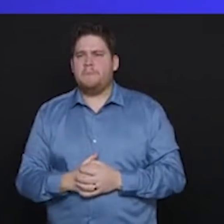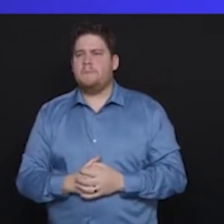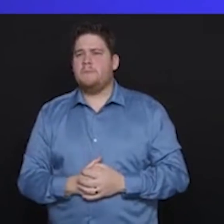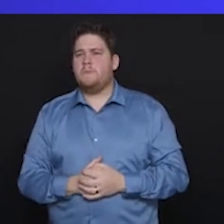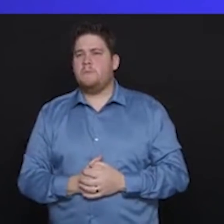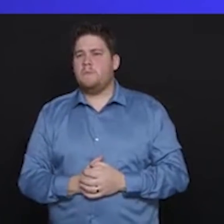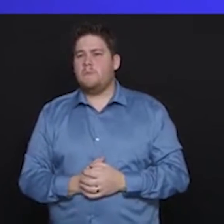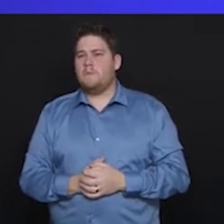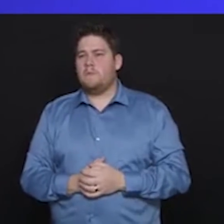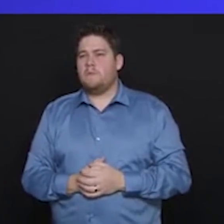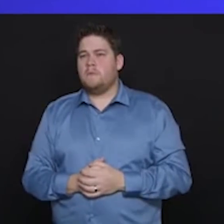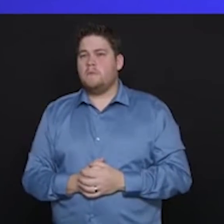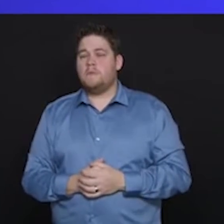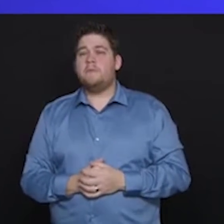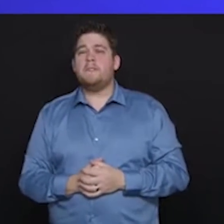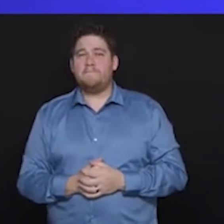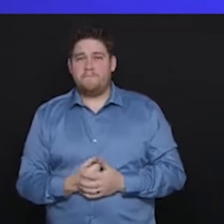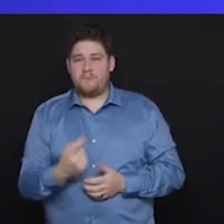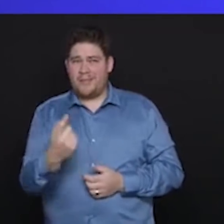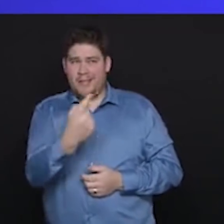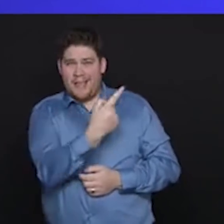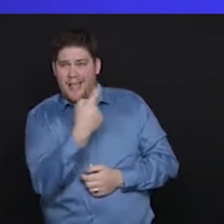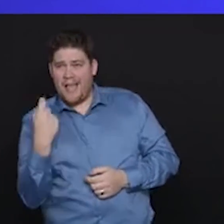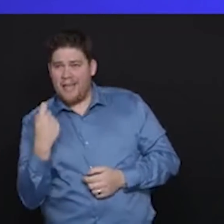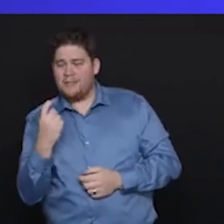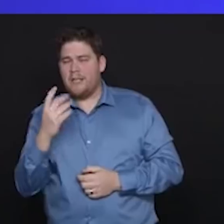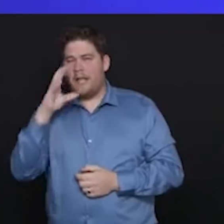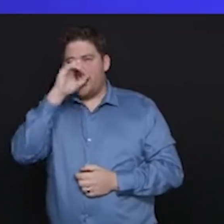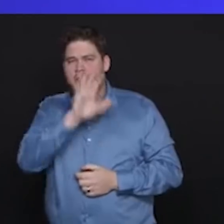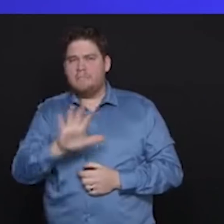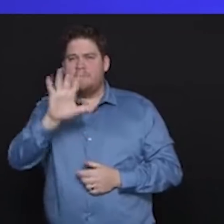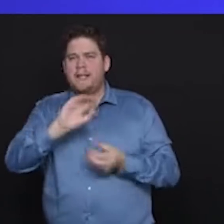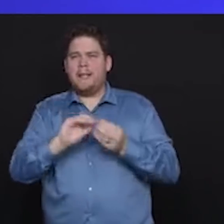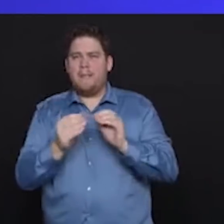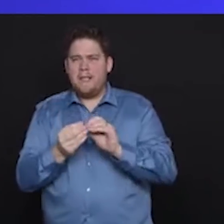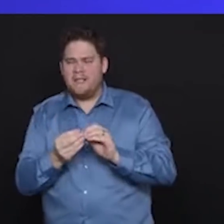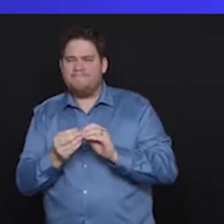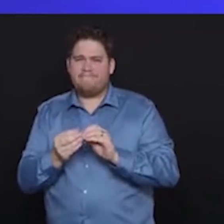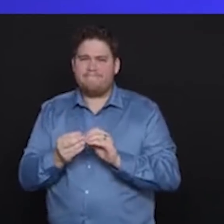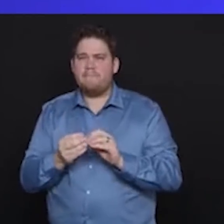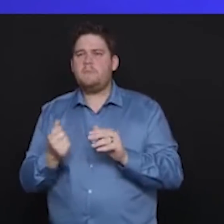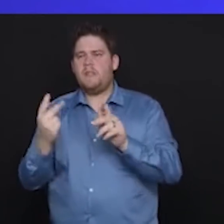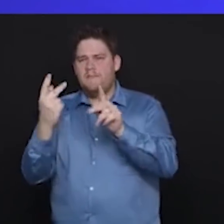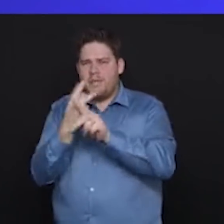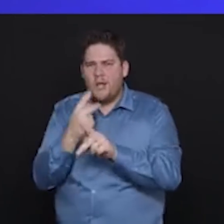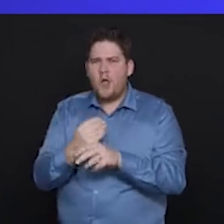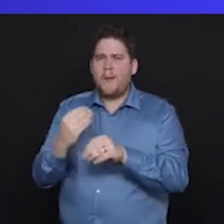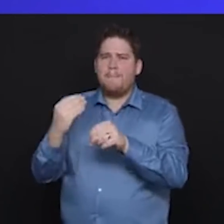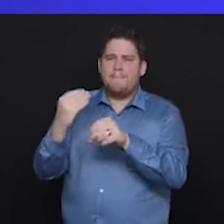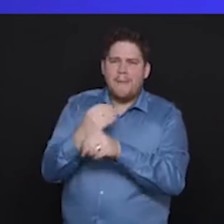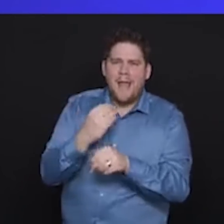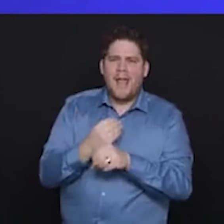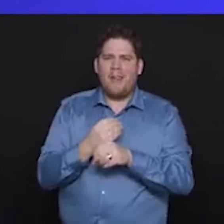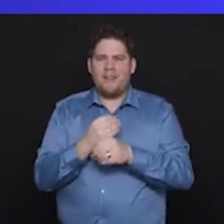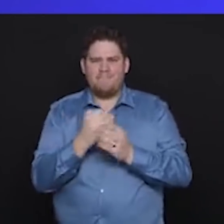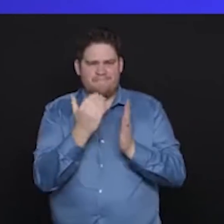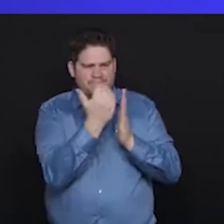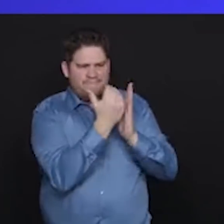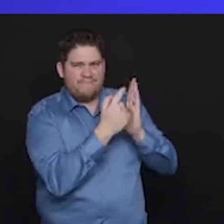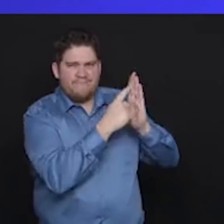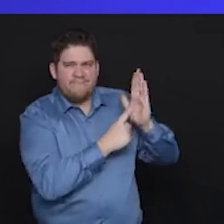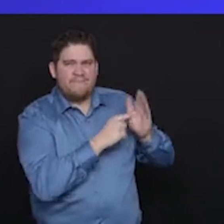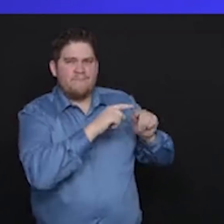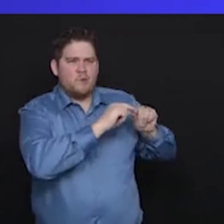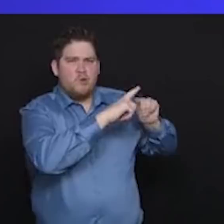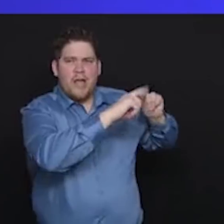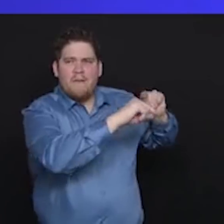there's models that help us do that, and I presented our expected, the numbers that we're seeing right now is about